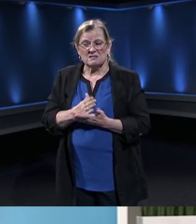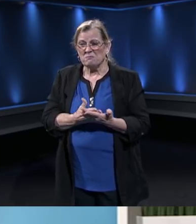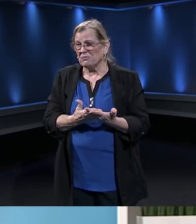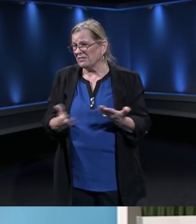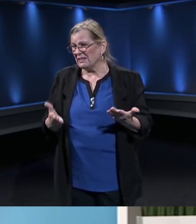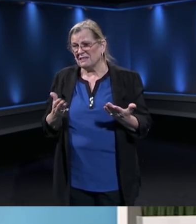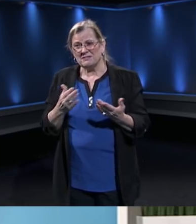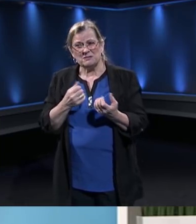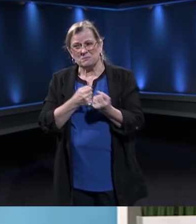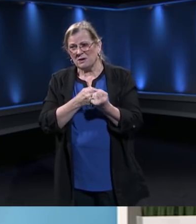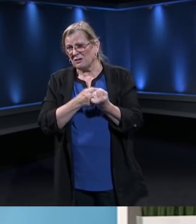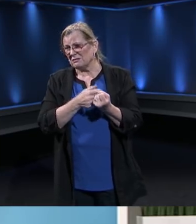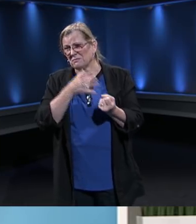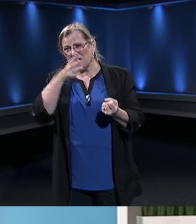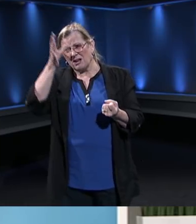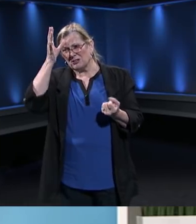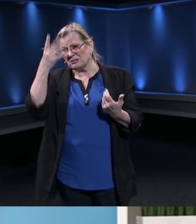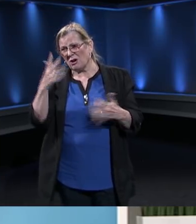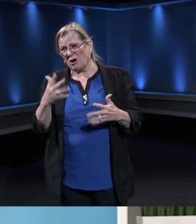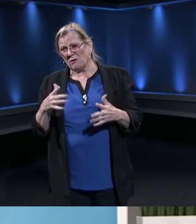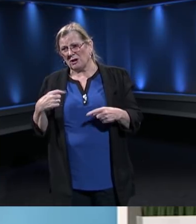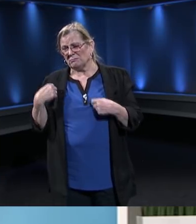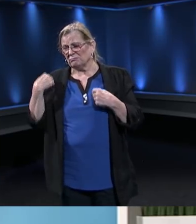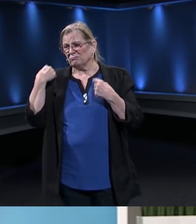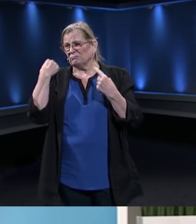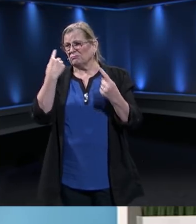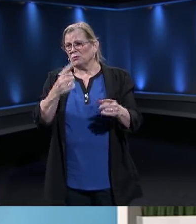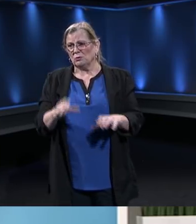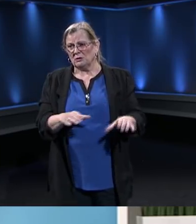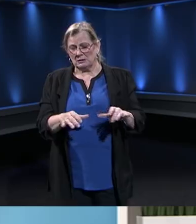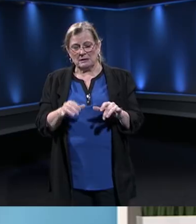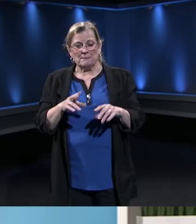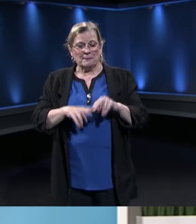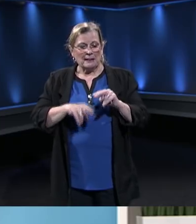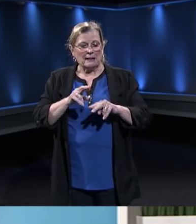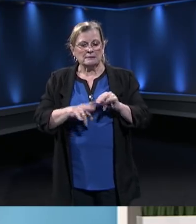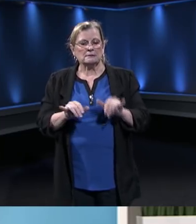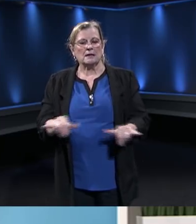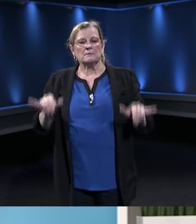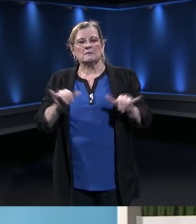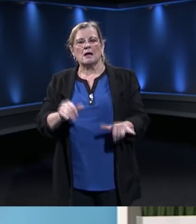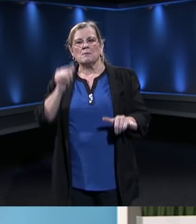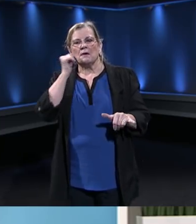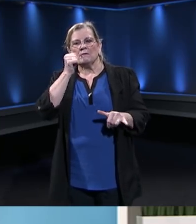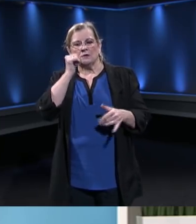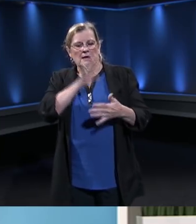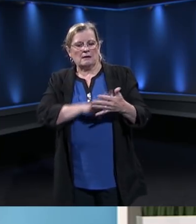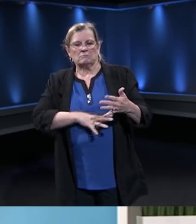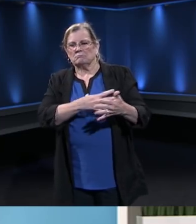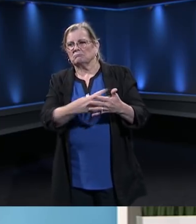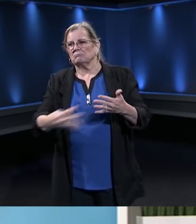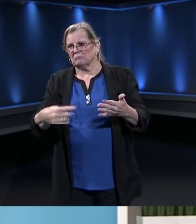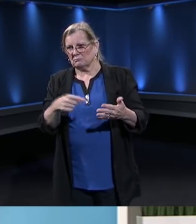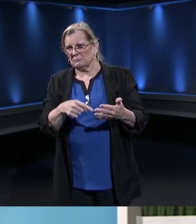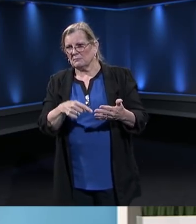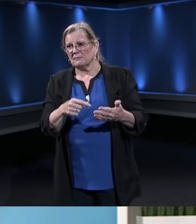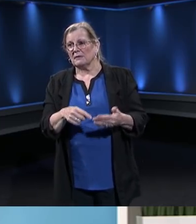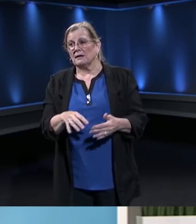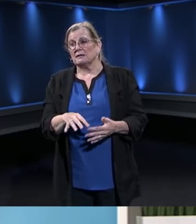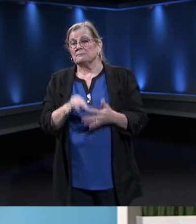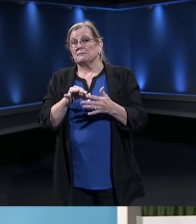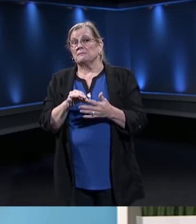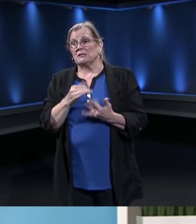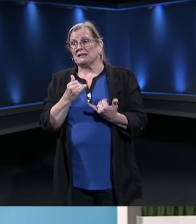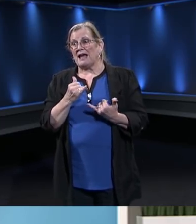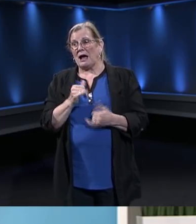already doing, but just to emphasize, building routines for your children, especially as they go back into school. Sometimes over the summer, things are a little